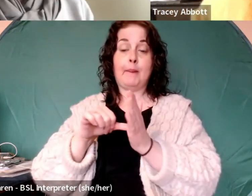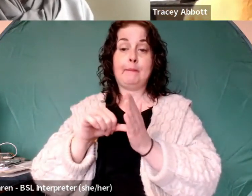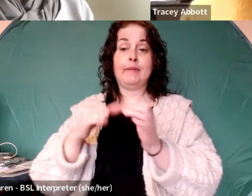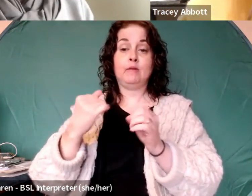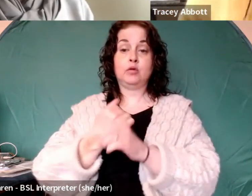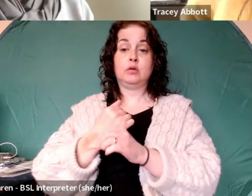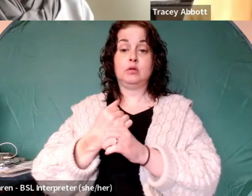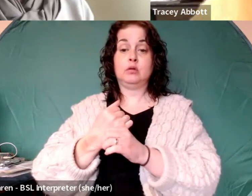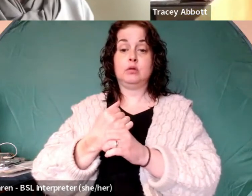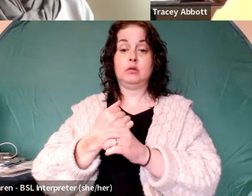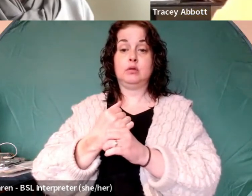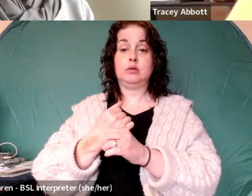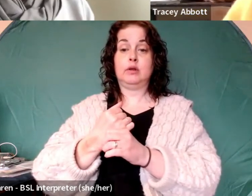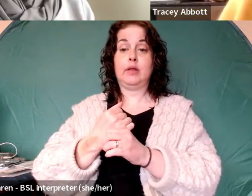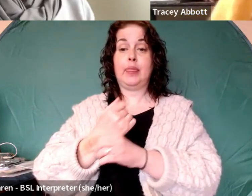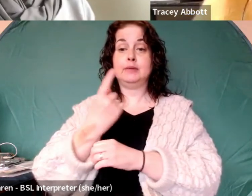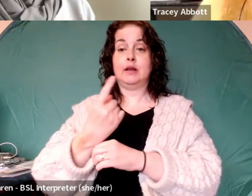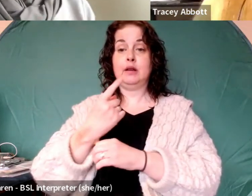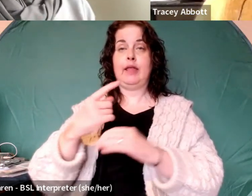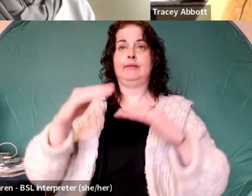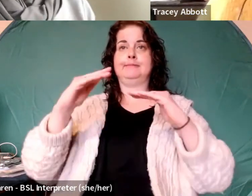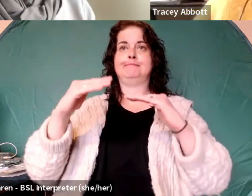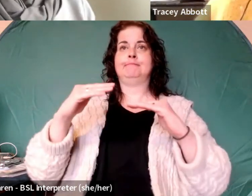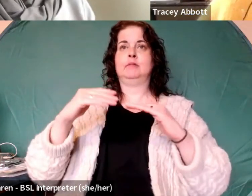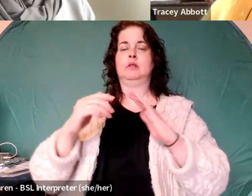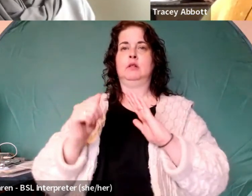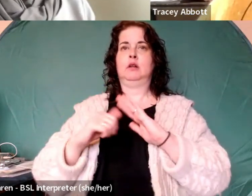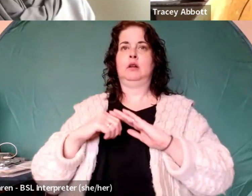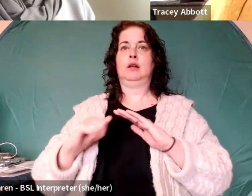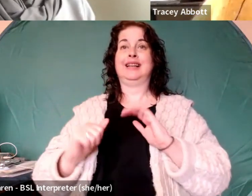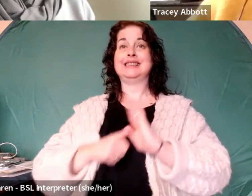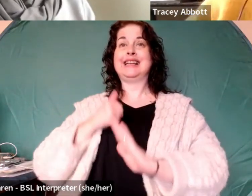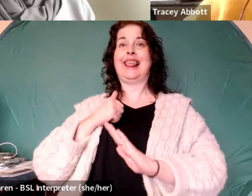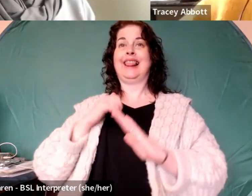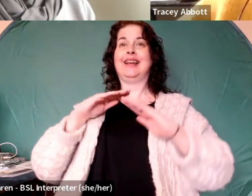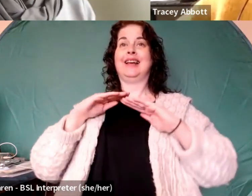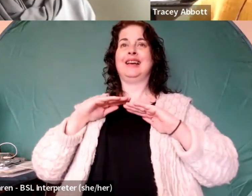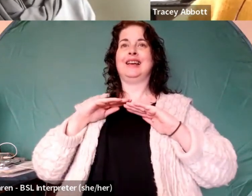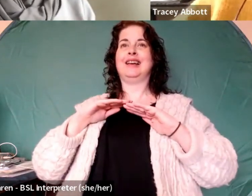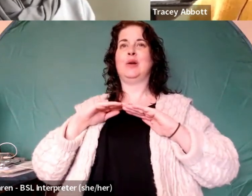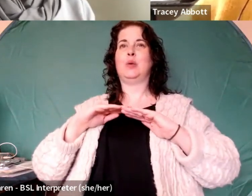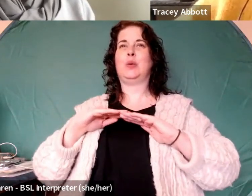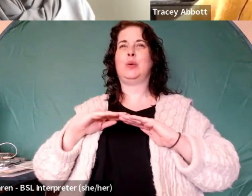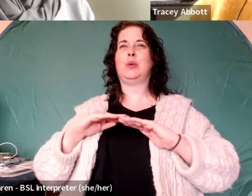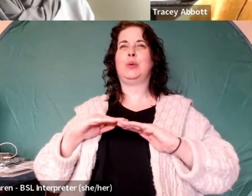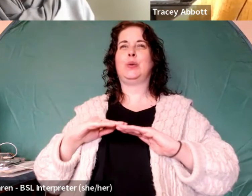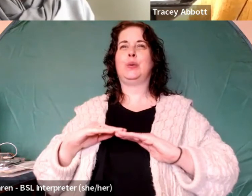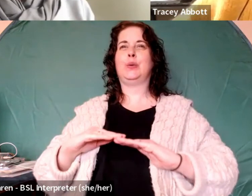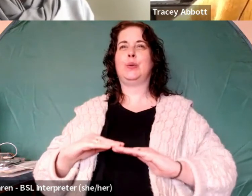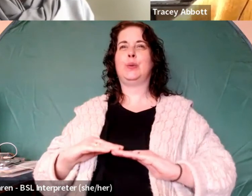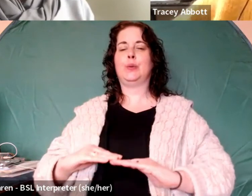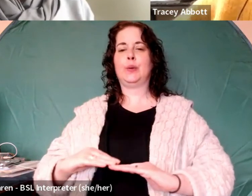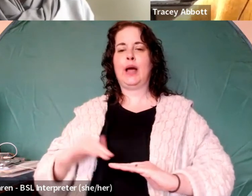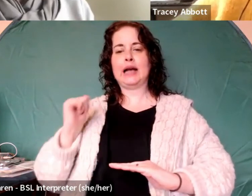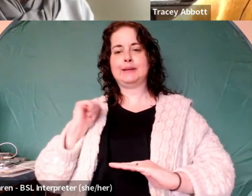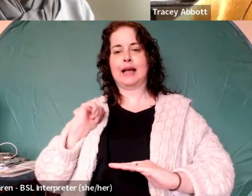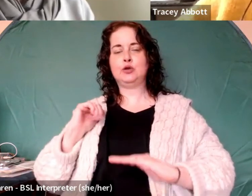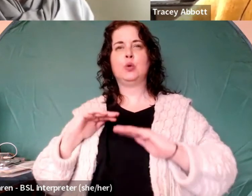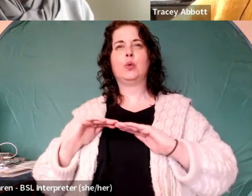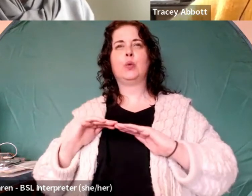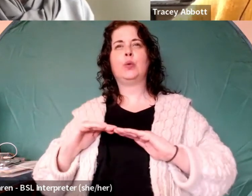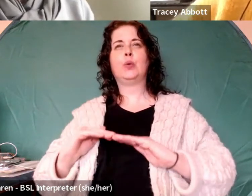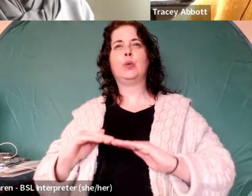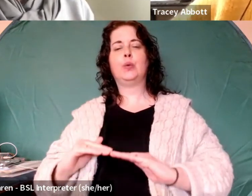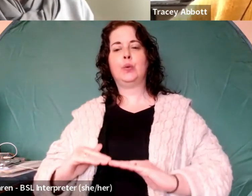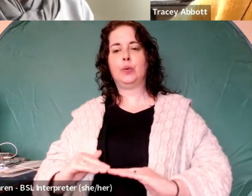themselves down almost. So they're doing the company and themselves no special service. But society has done that to us, hasn't it? Society has